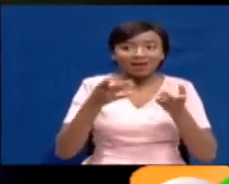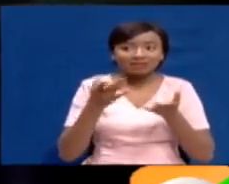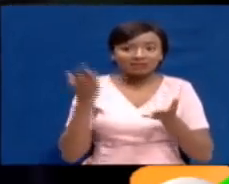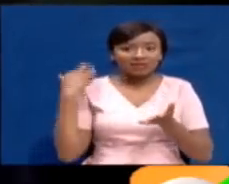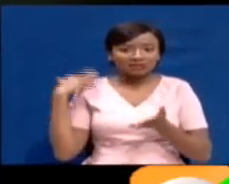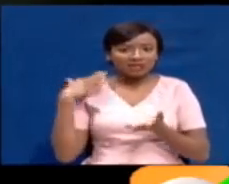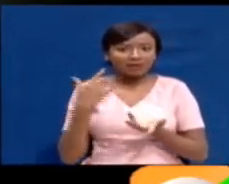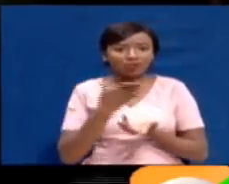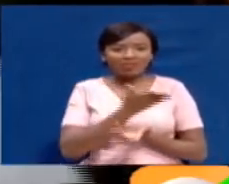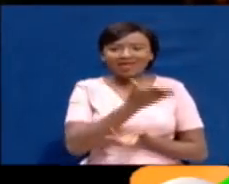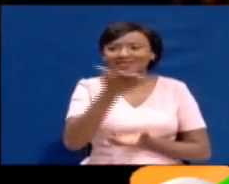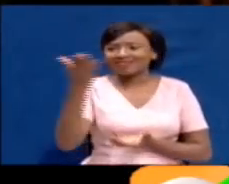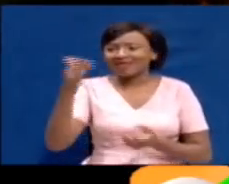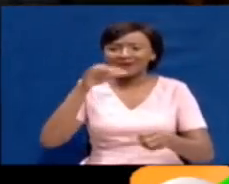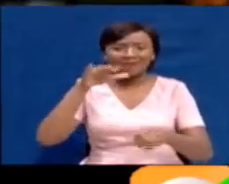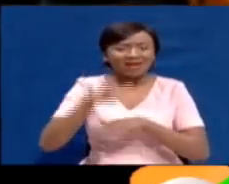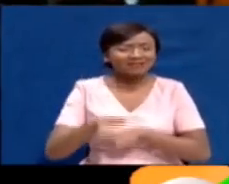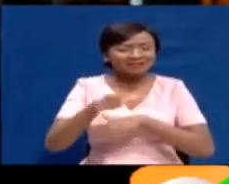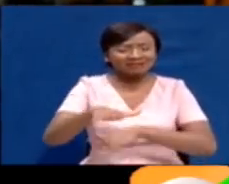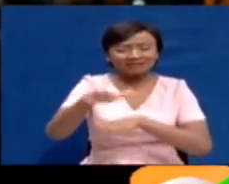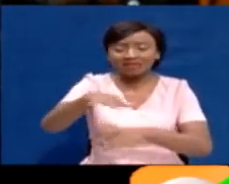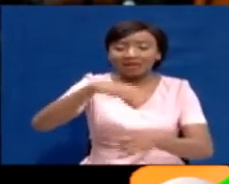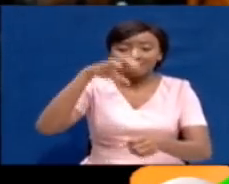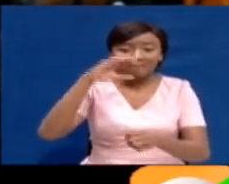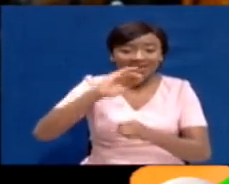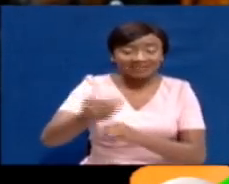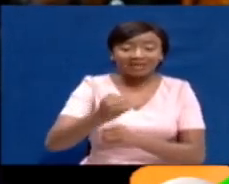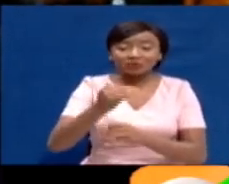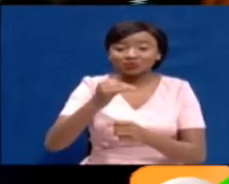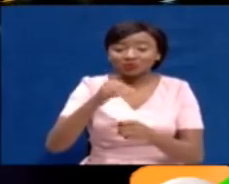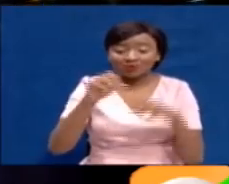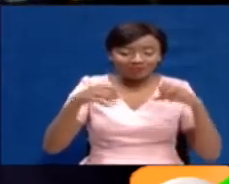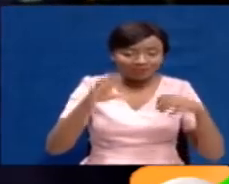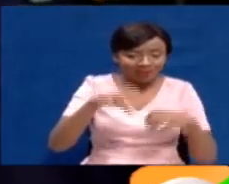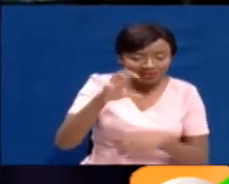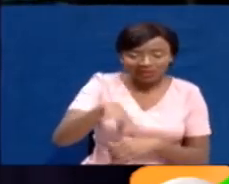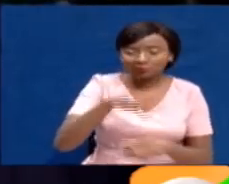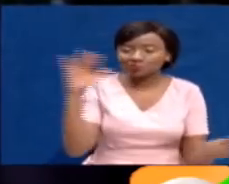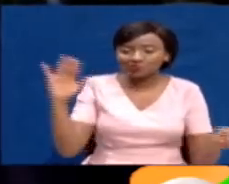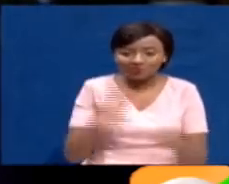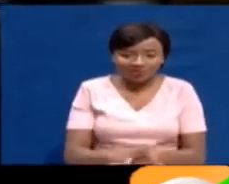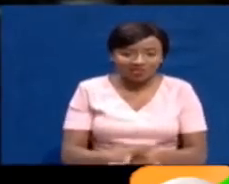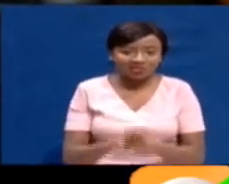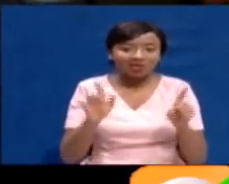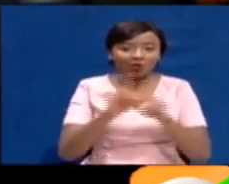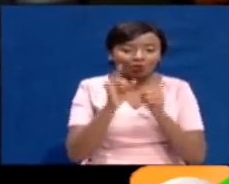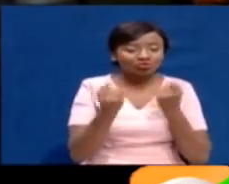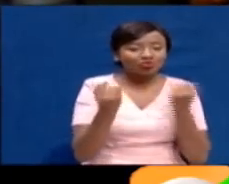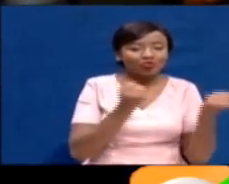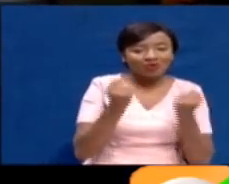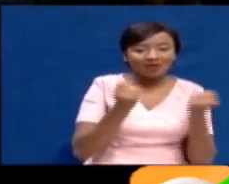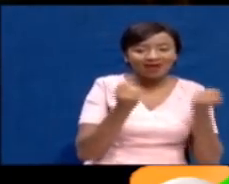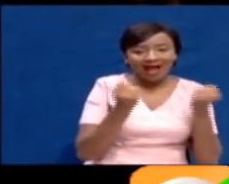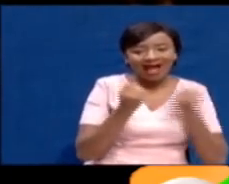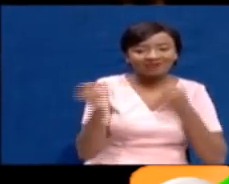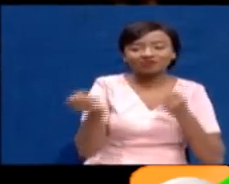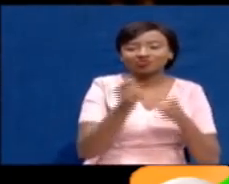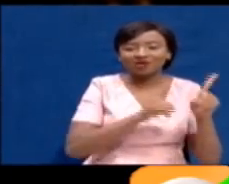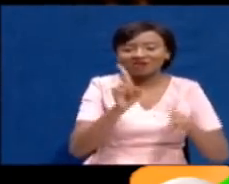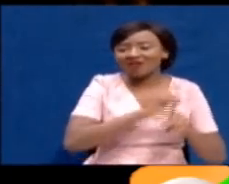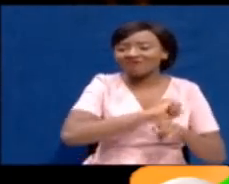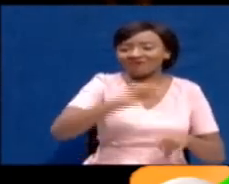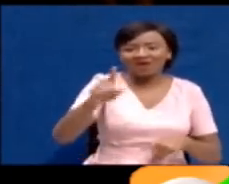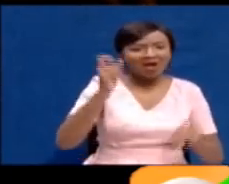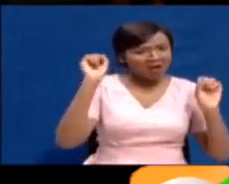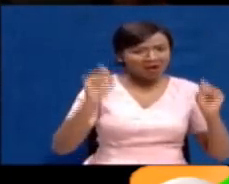taxi, siko hapa sinachapa mpaka asubuhi. Na hata hizi magari za kuenda masafa marefu ni 24